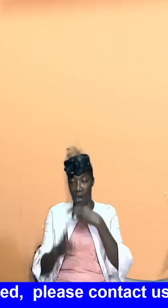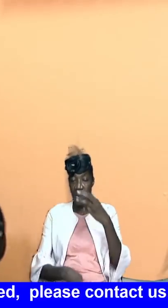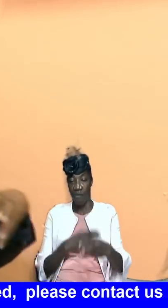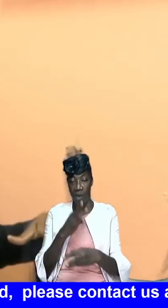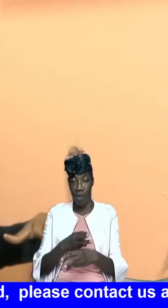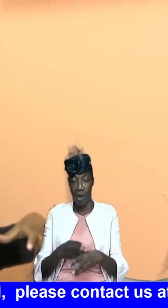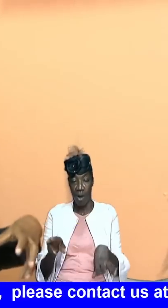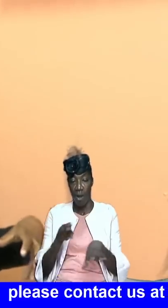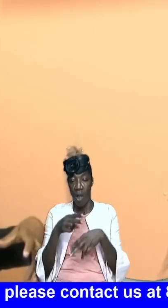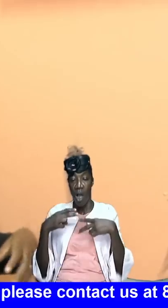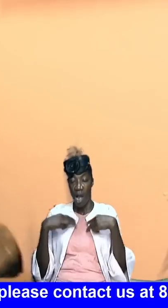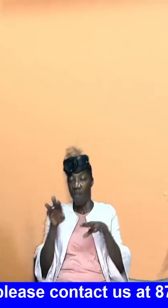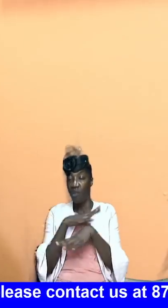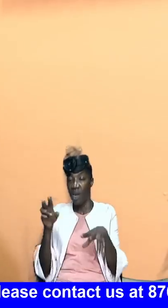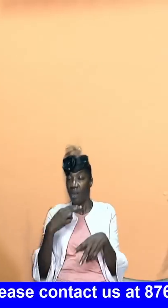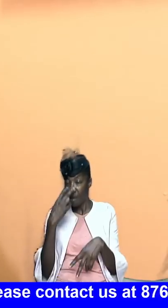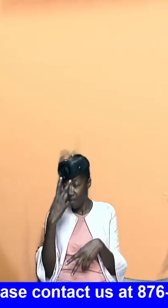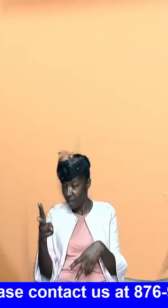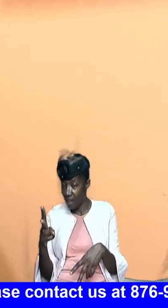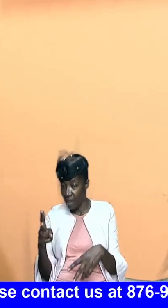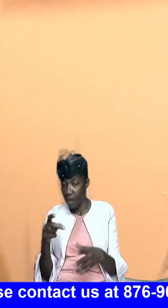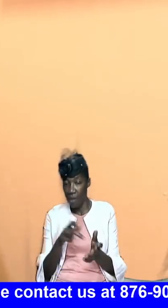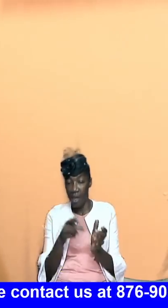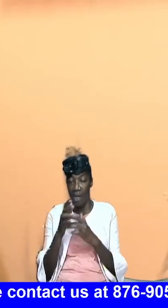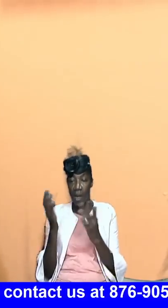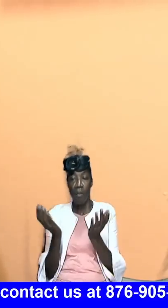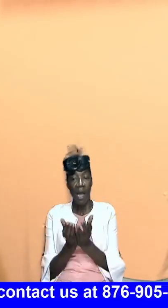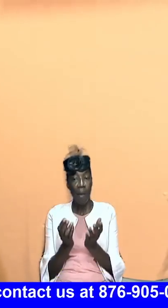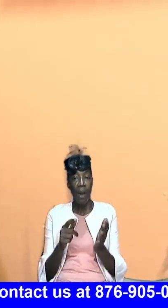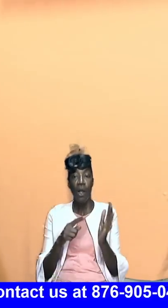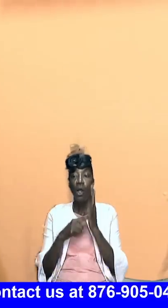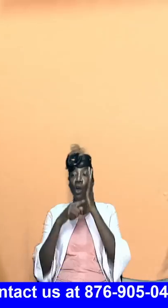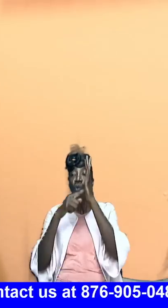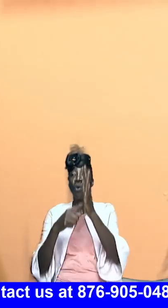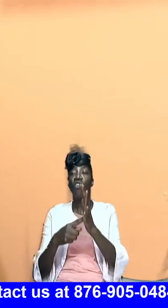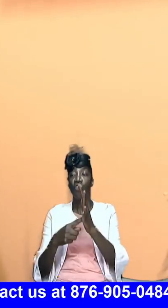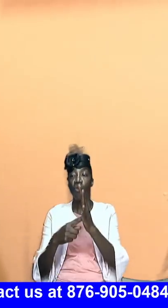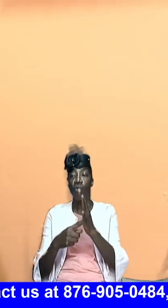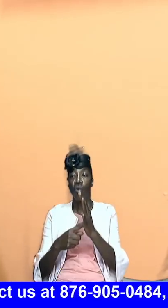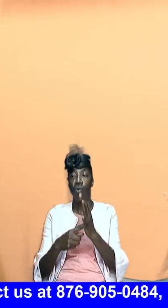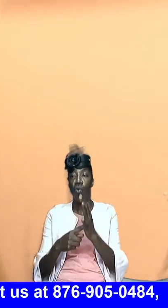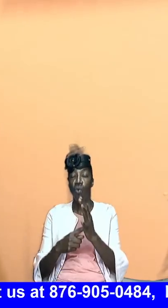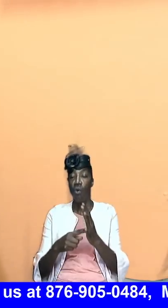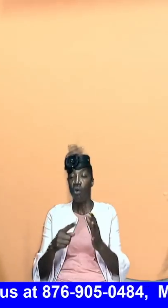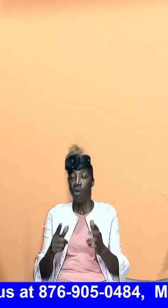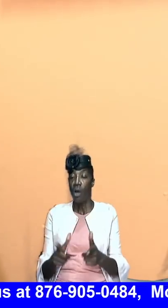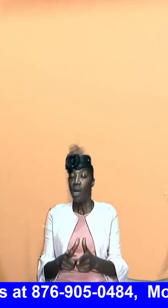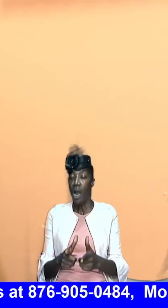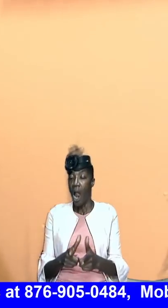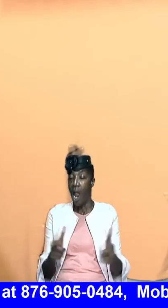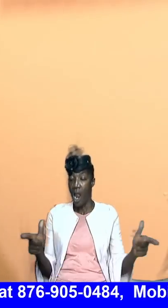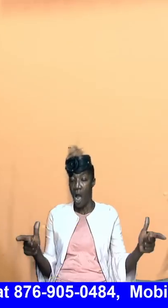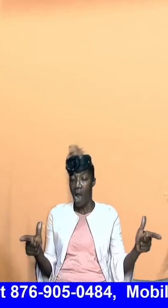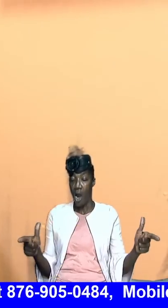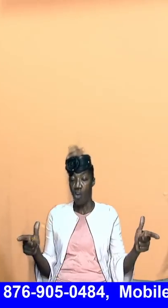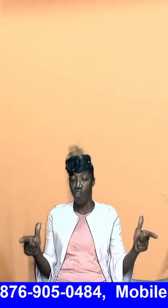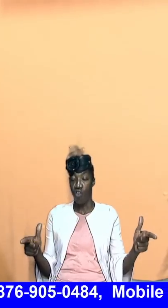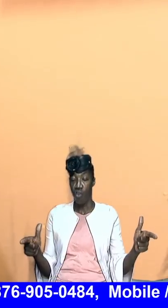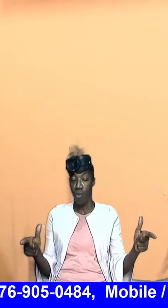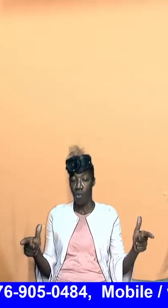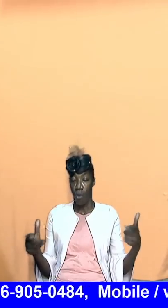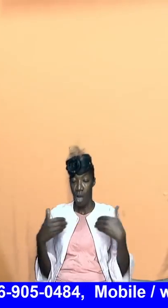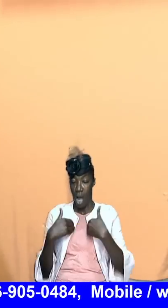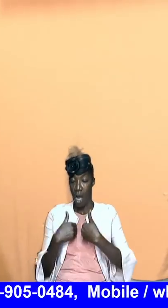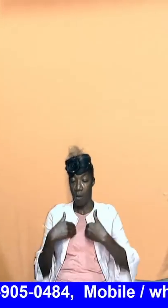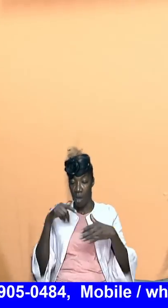we have not seen them in the Bible. Well, we showed that these large mammoth creatures are in the Bible, and we have shown